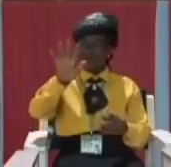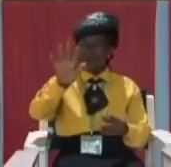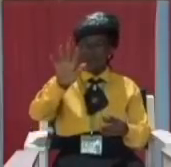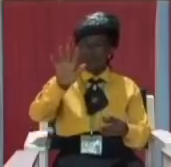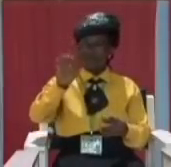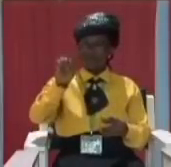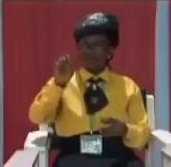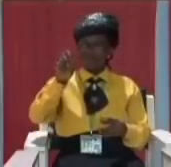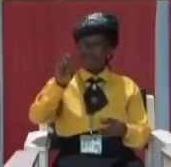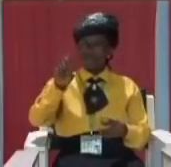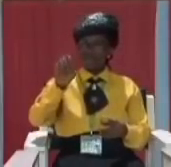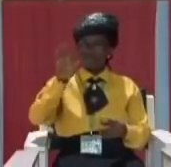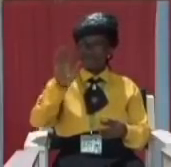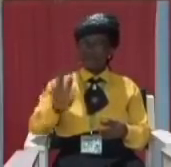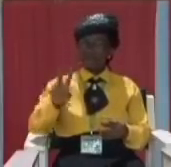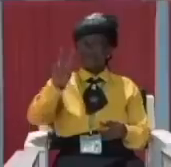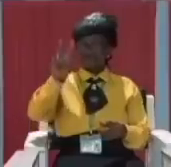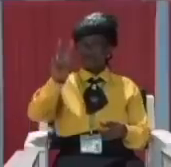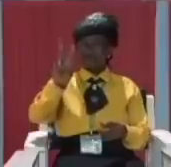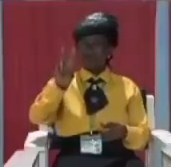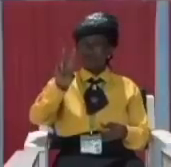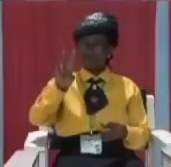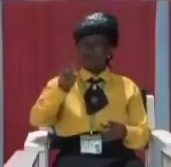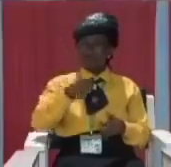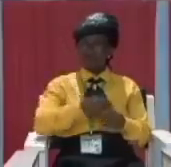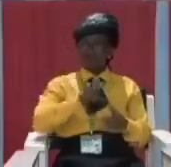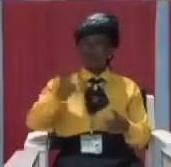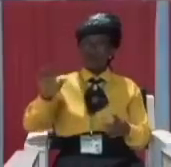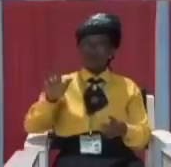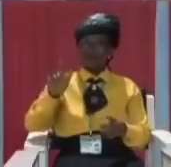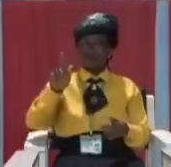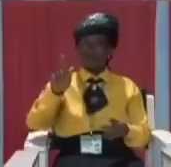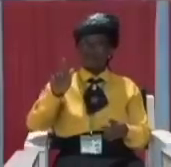25. Exodus chapter 2, from verse 23 to